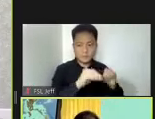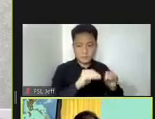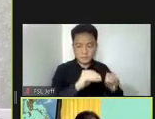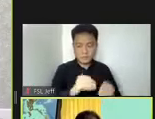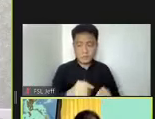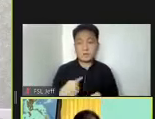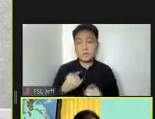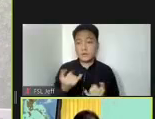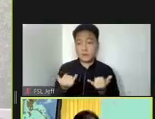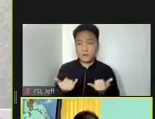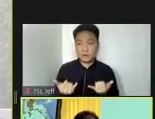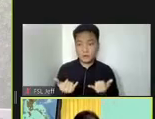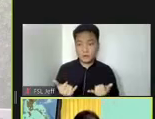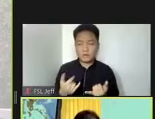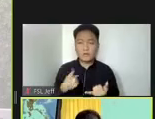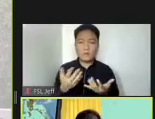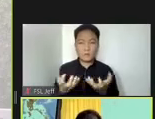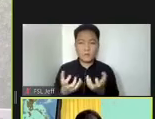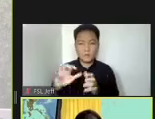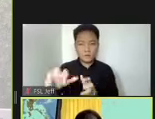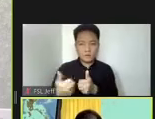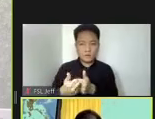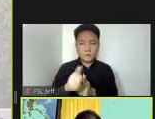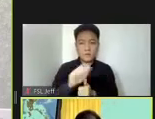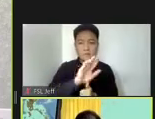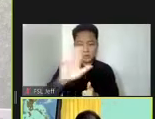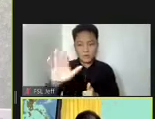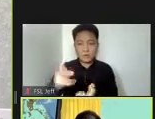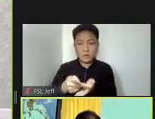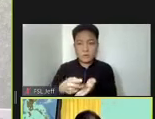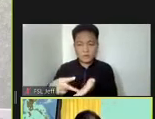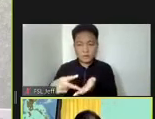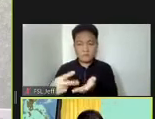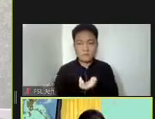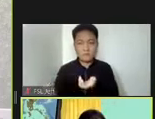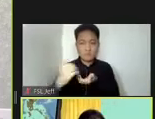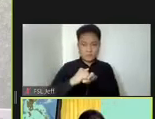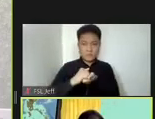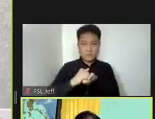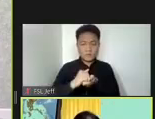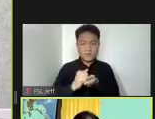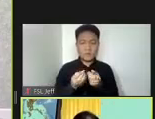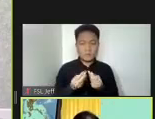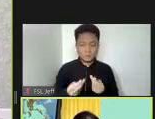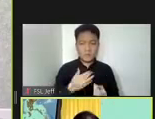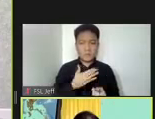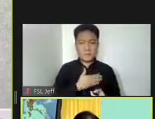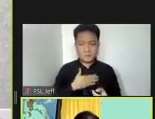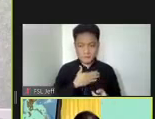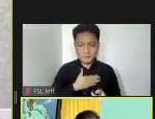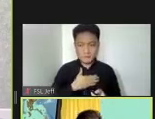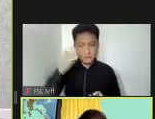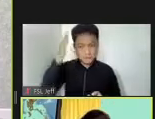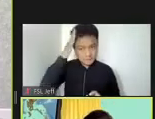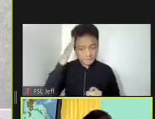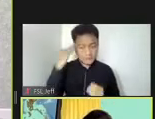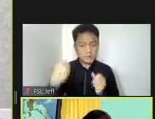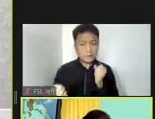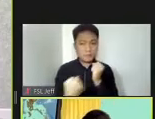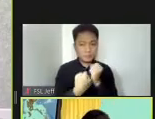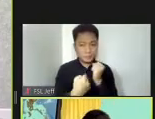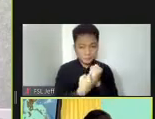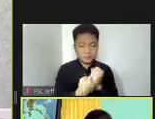coffee producers. Let us practice zero exclusion by loving